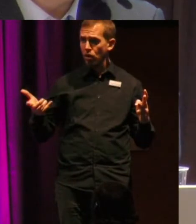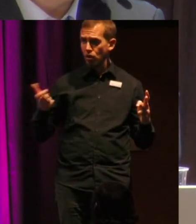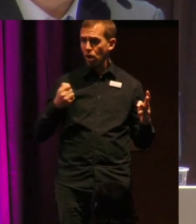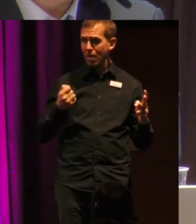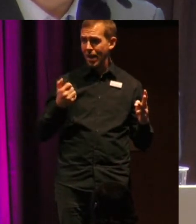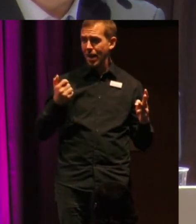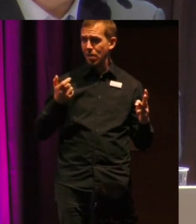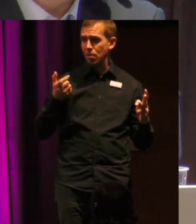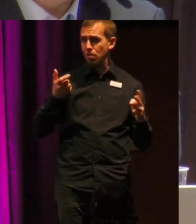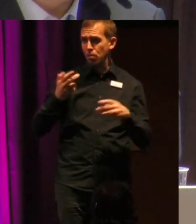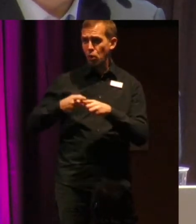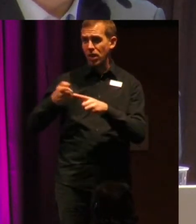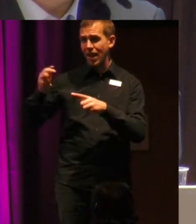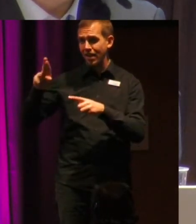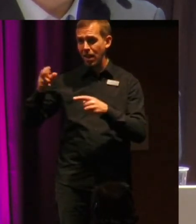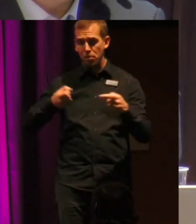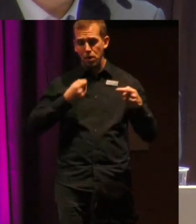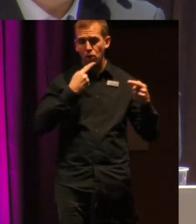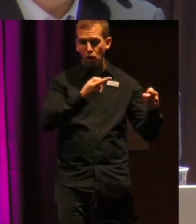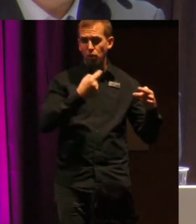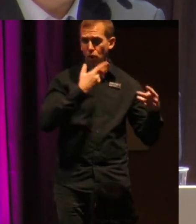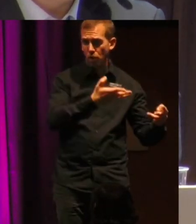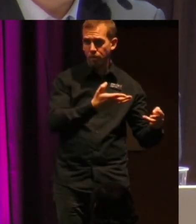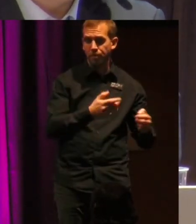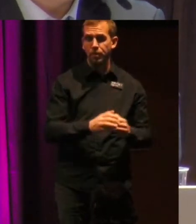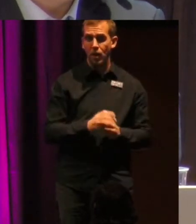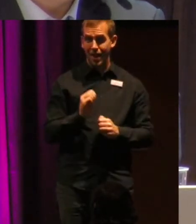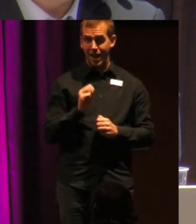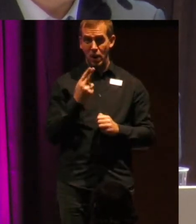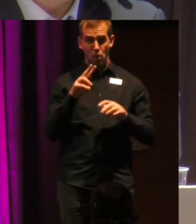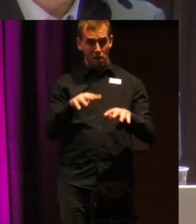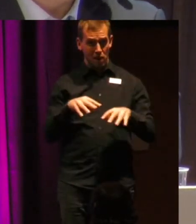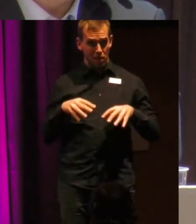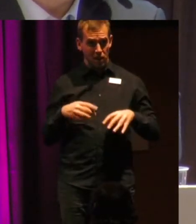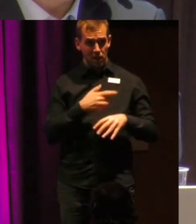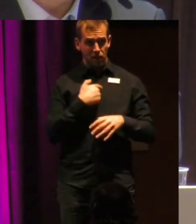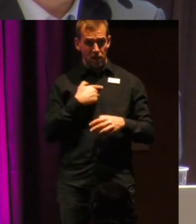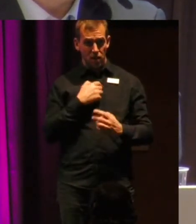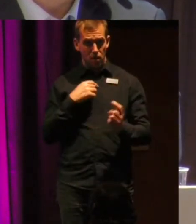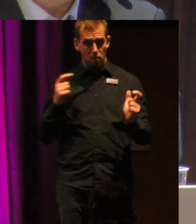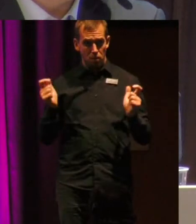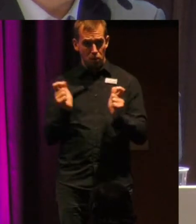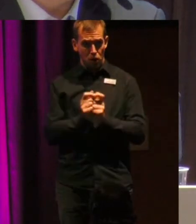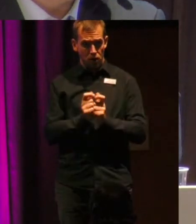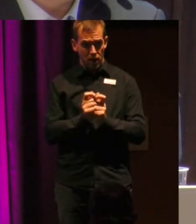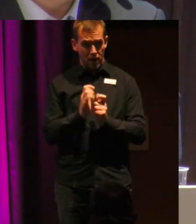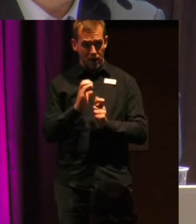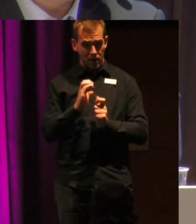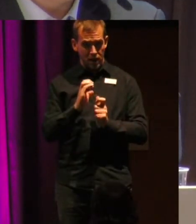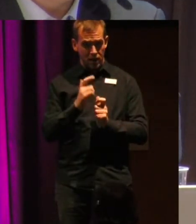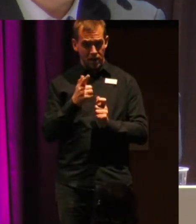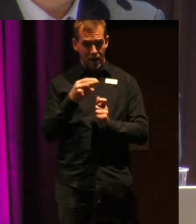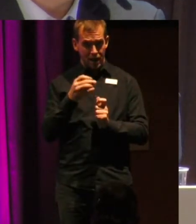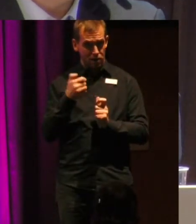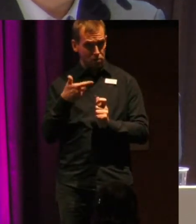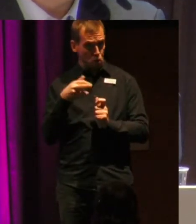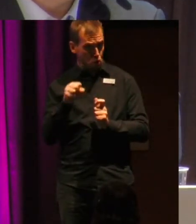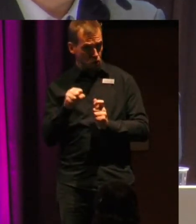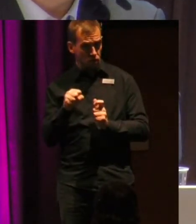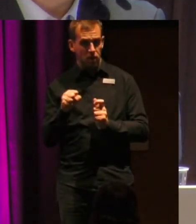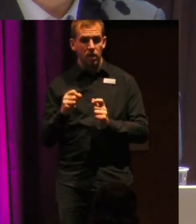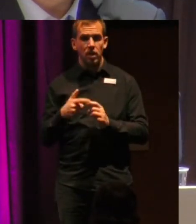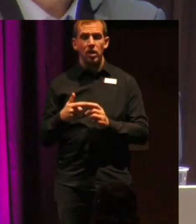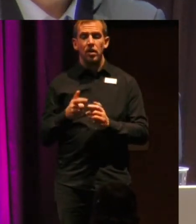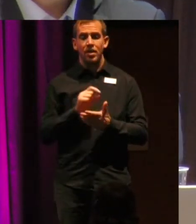And in the parliament, every month when we gather in Strasbourg, we have 3 urgency resolutions